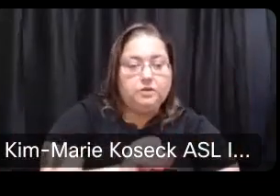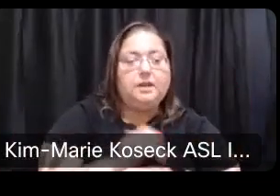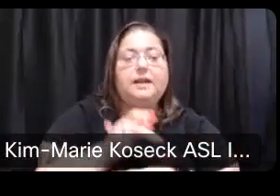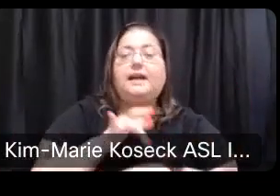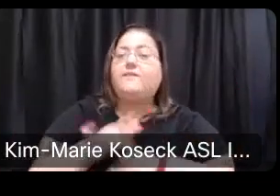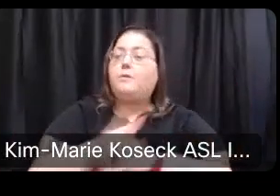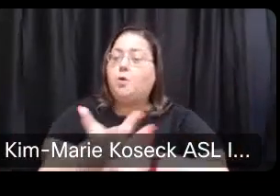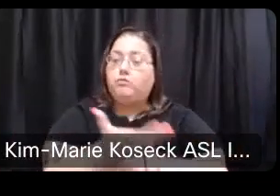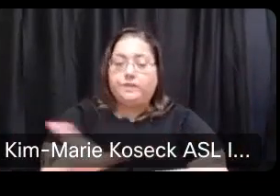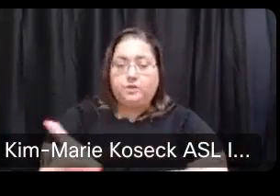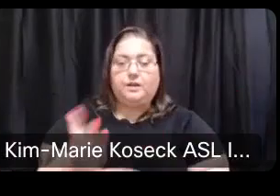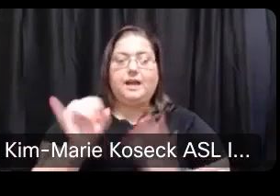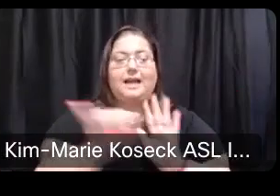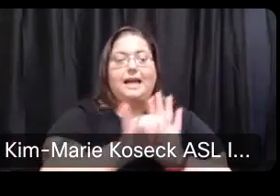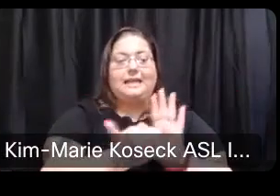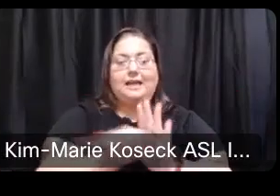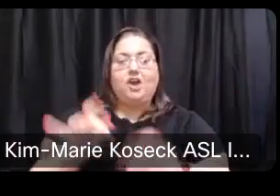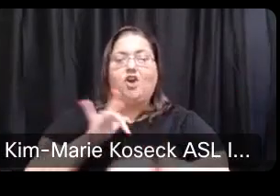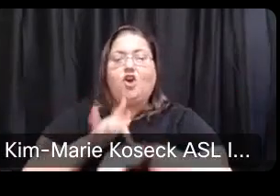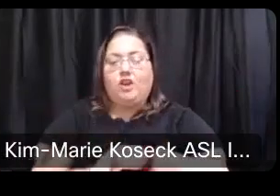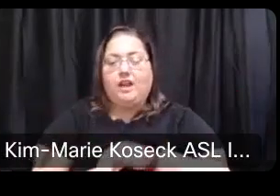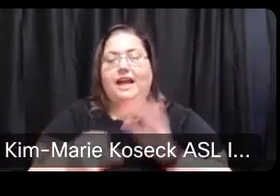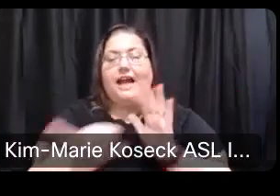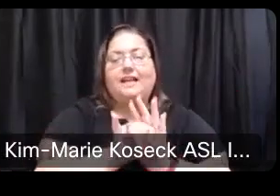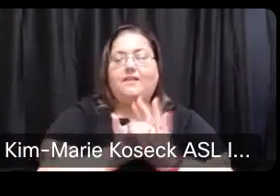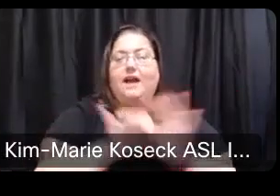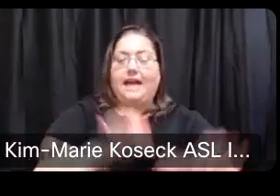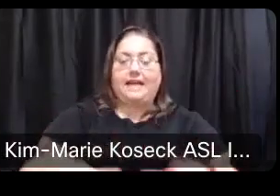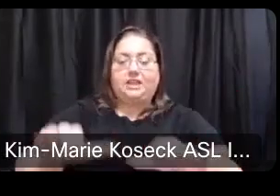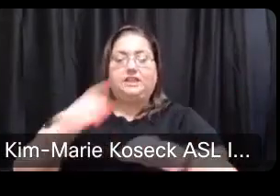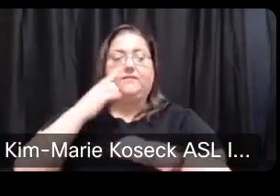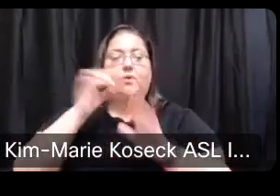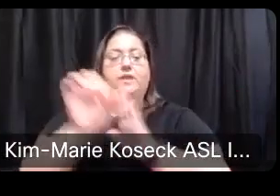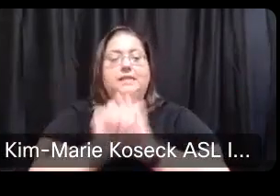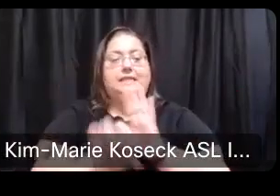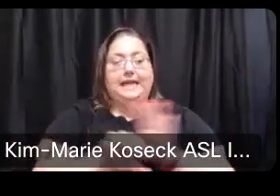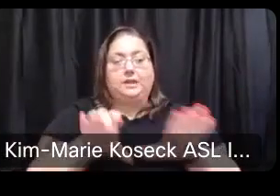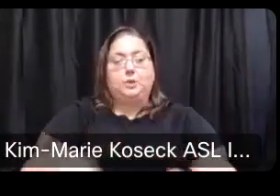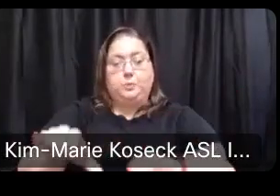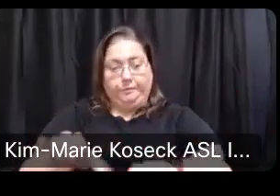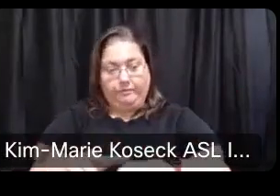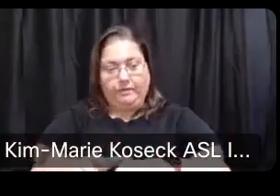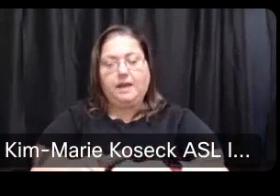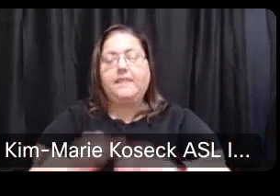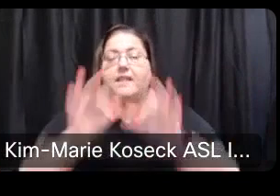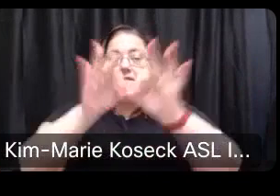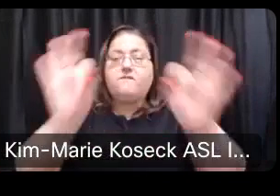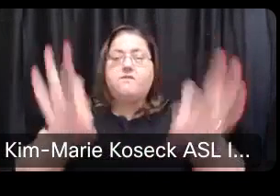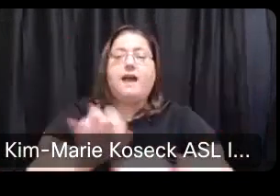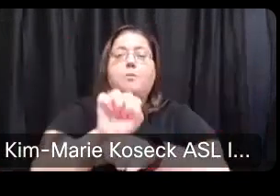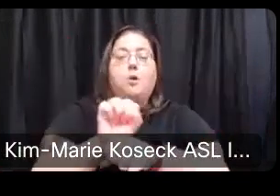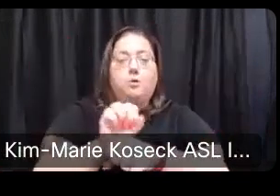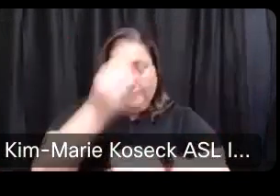available resources, and identifying early identified actions for the state to undertake. The framework will be informed